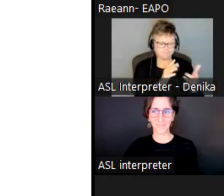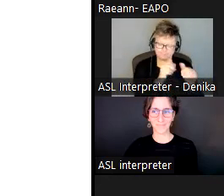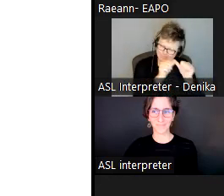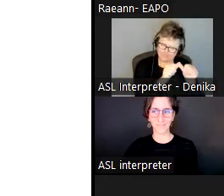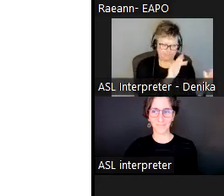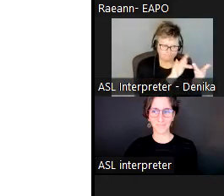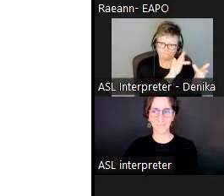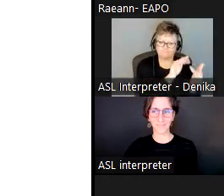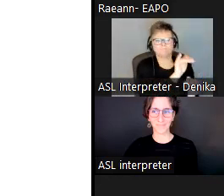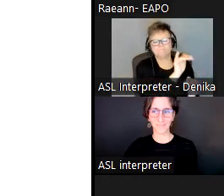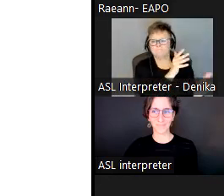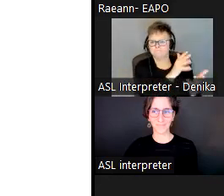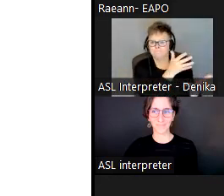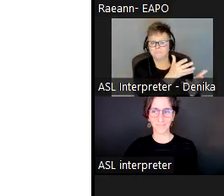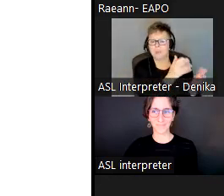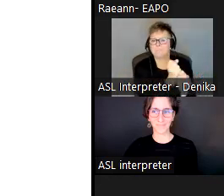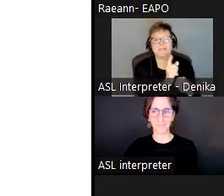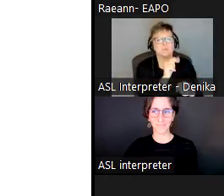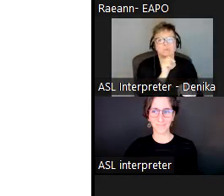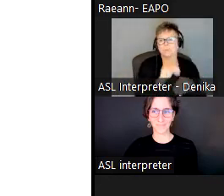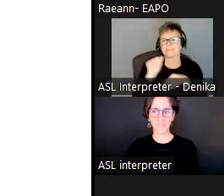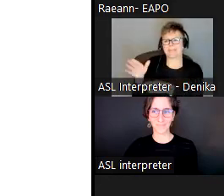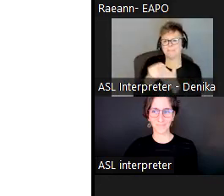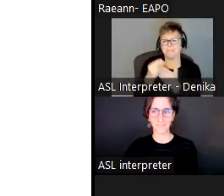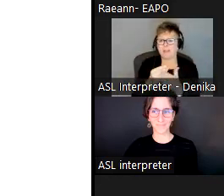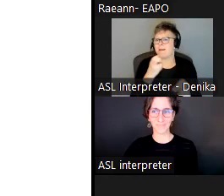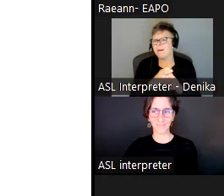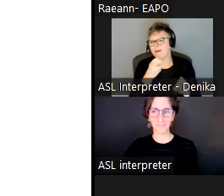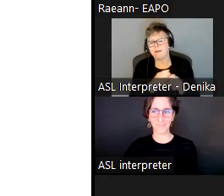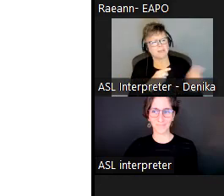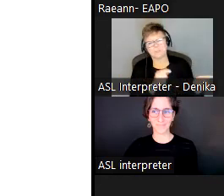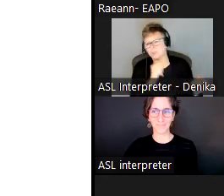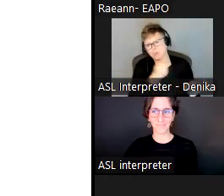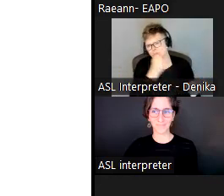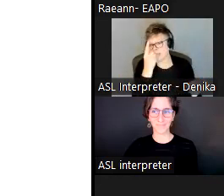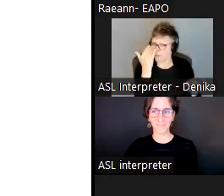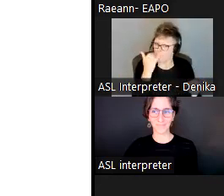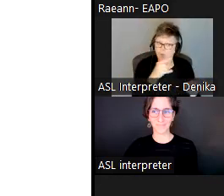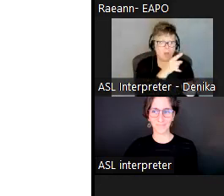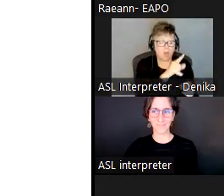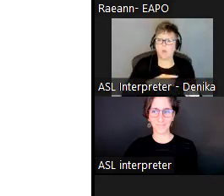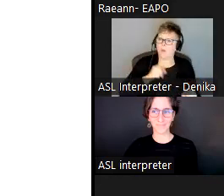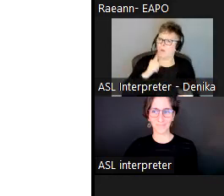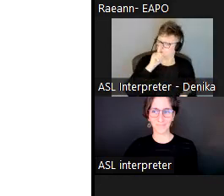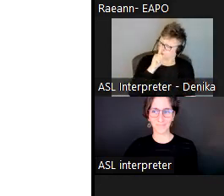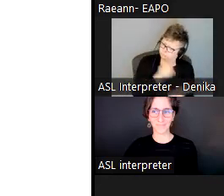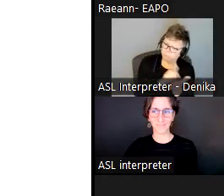send any more money. And it's hard for them to understand because they're in love. Love is strong.